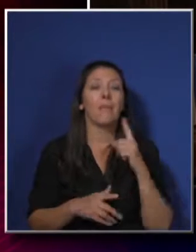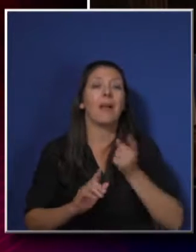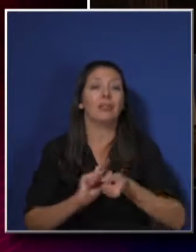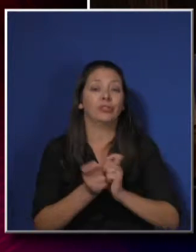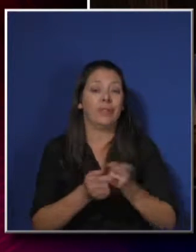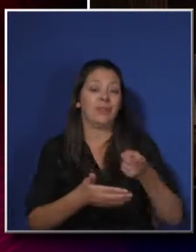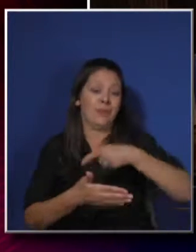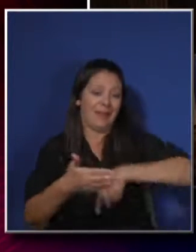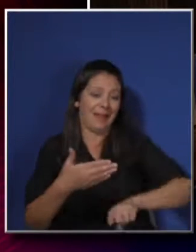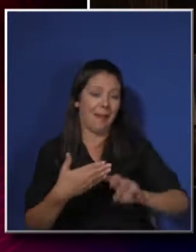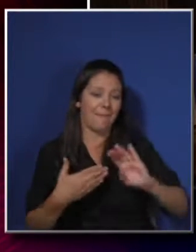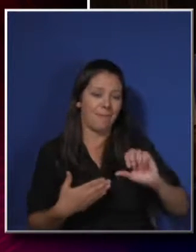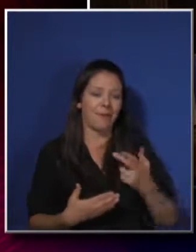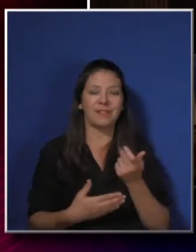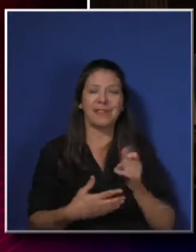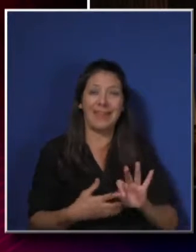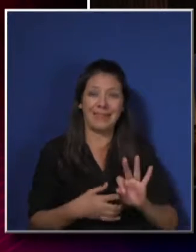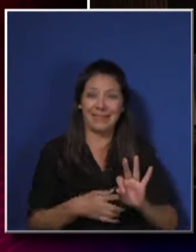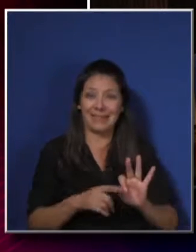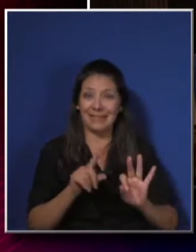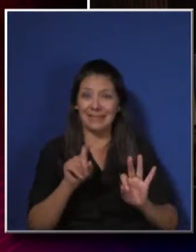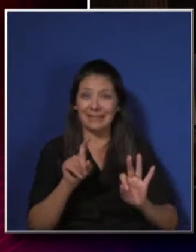19th.